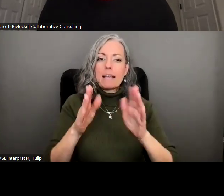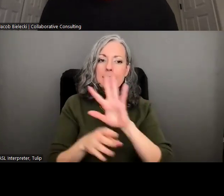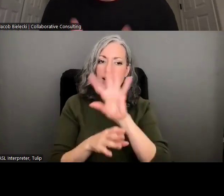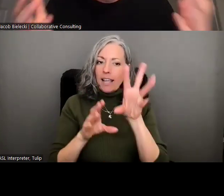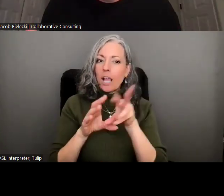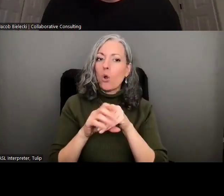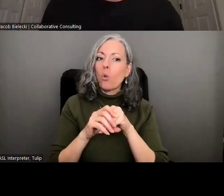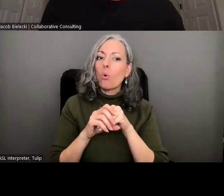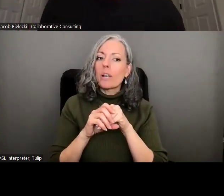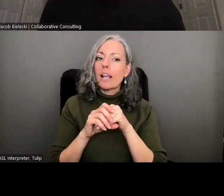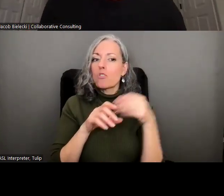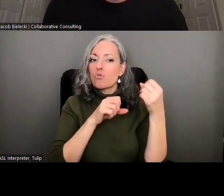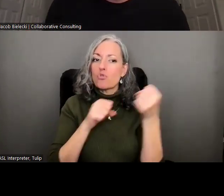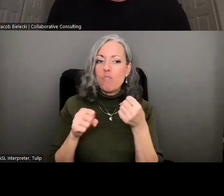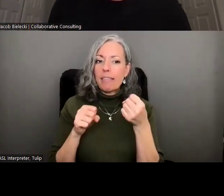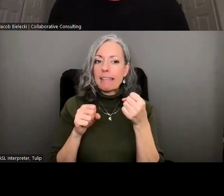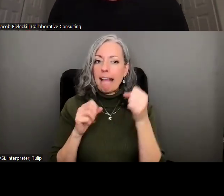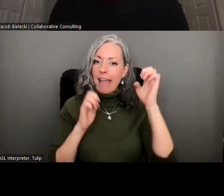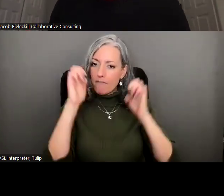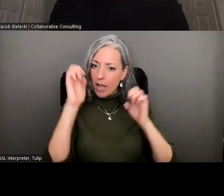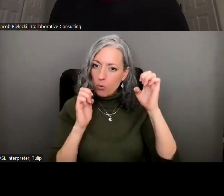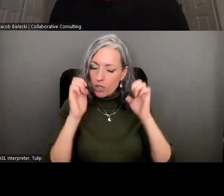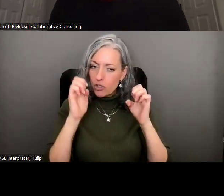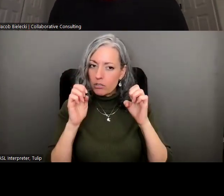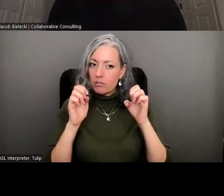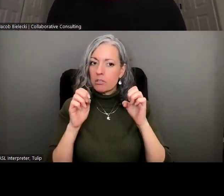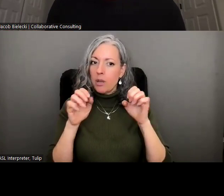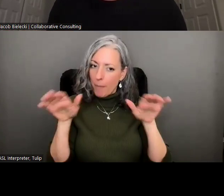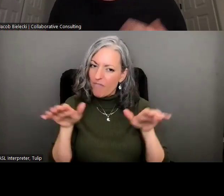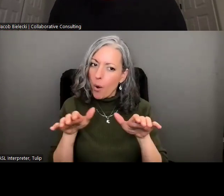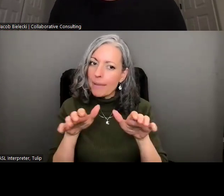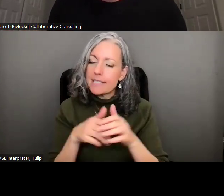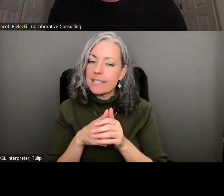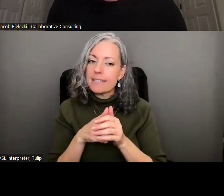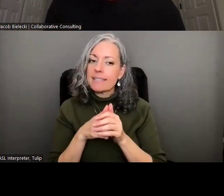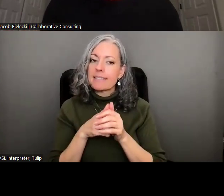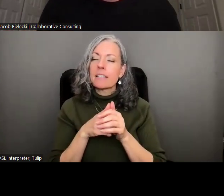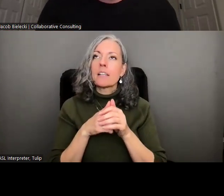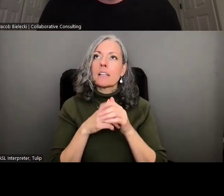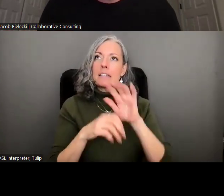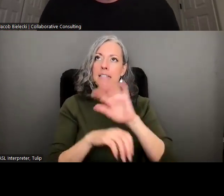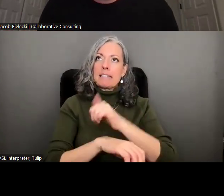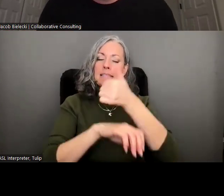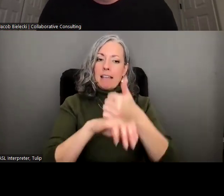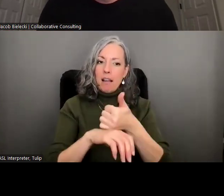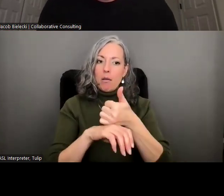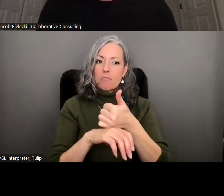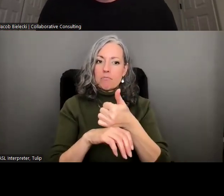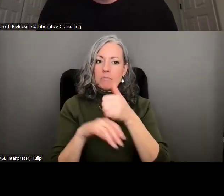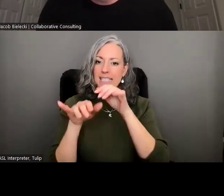of strengthening evaluation, performance evaluation, setting and determining statewide performance